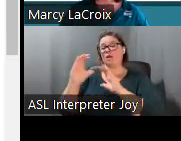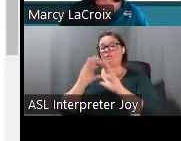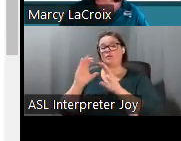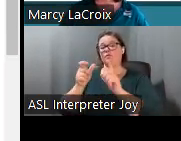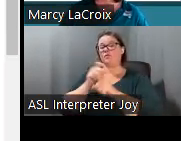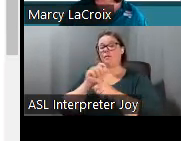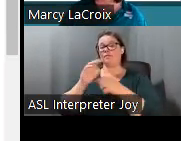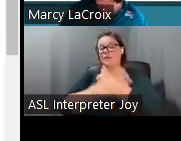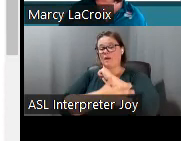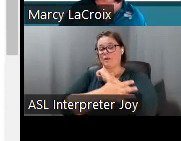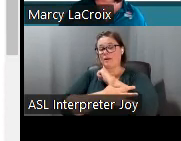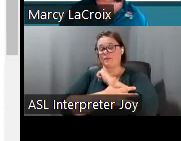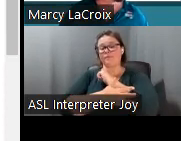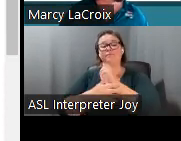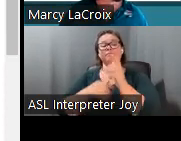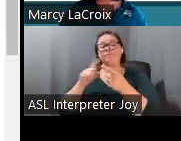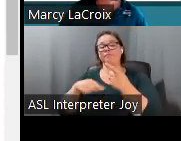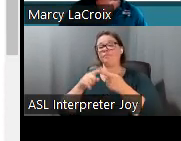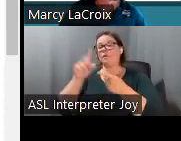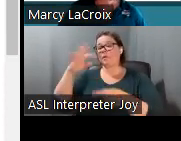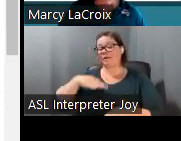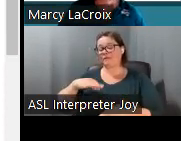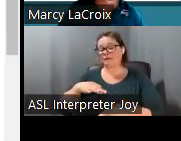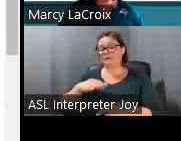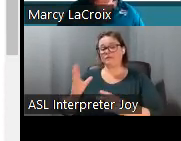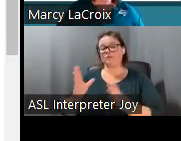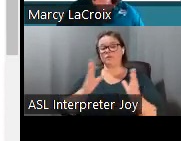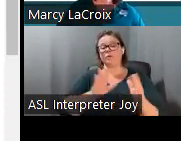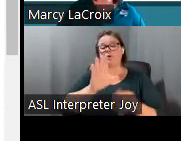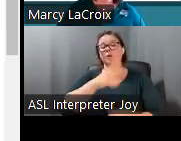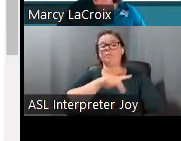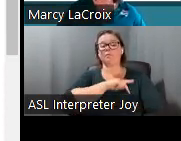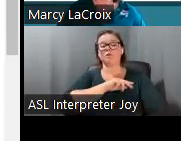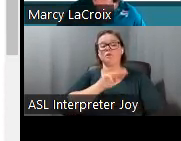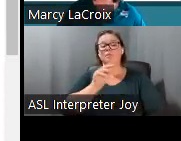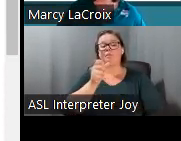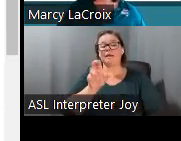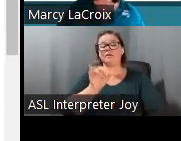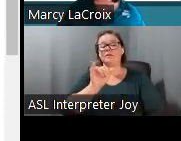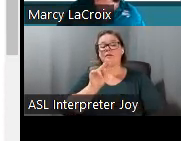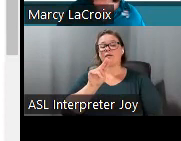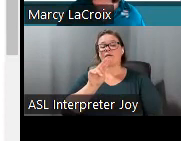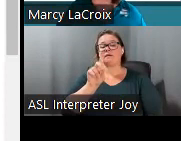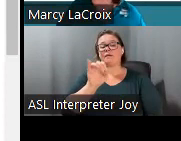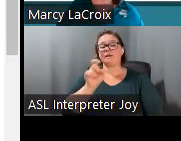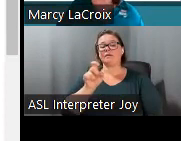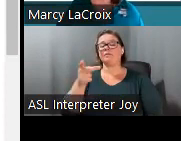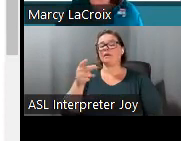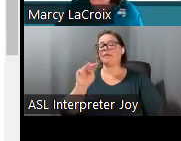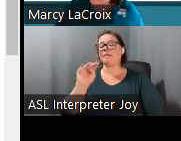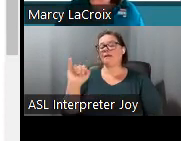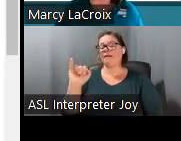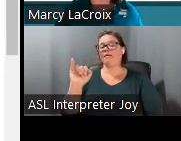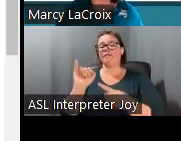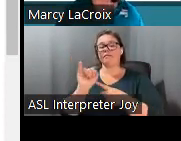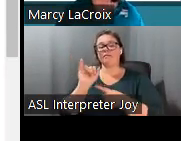the county regarding your benefits, or your personal master index or PMI, which is your